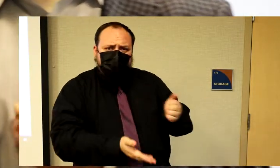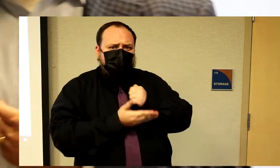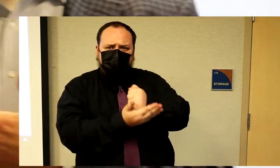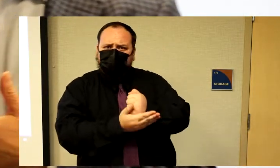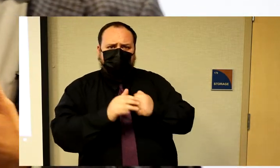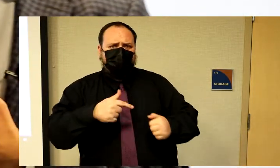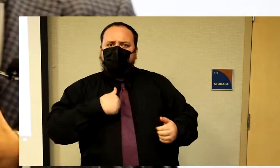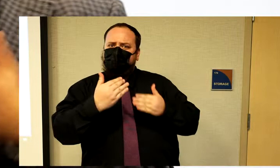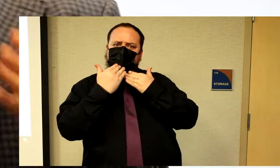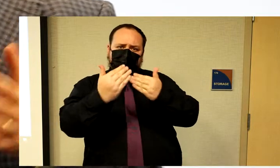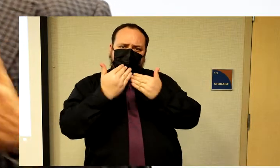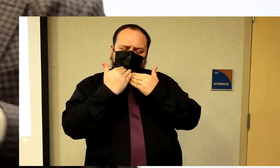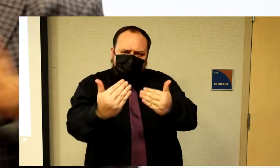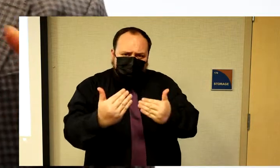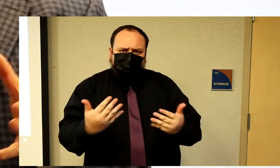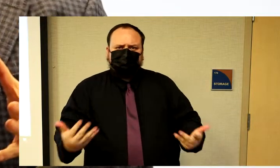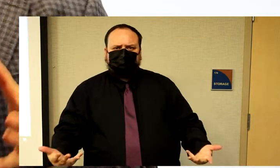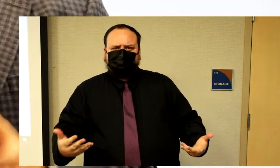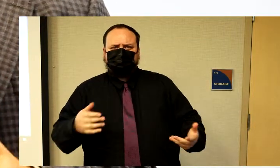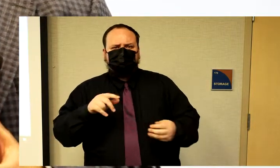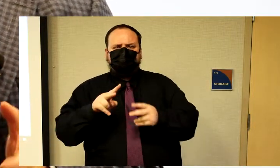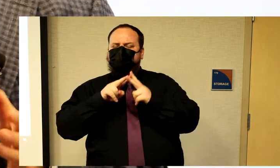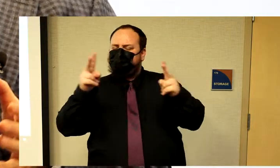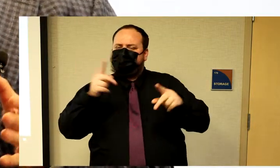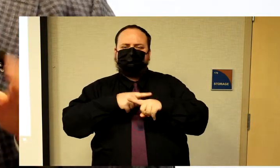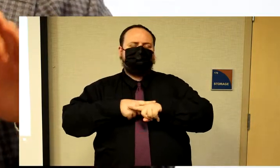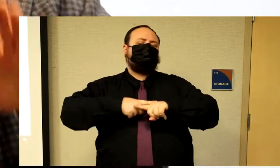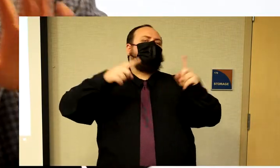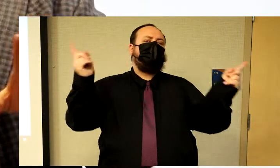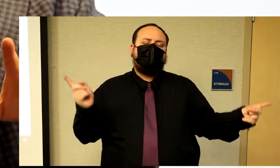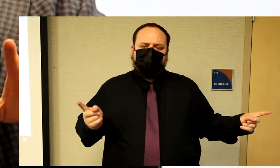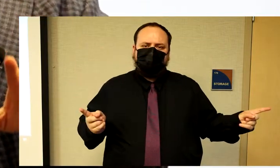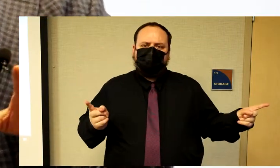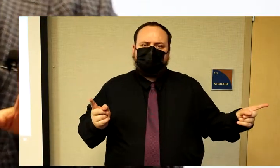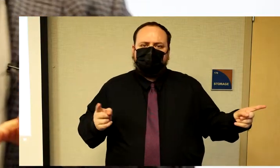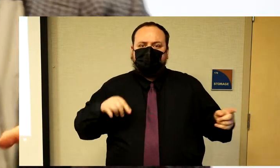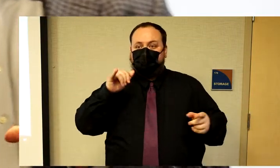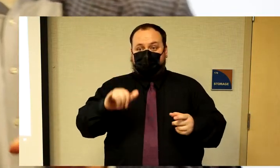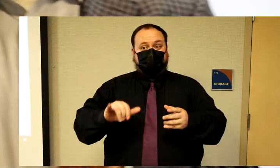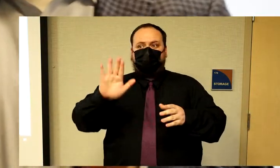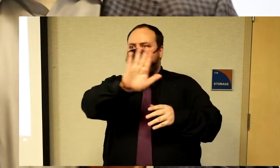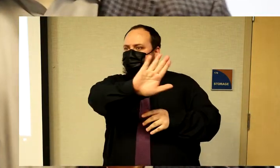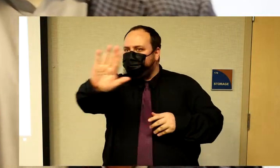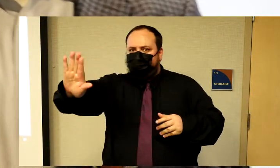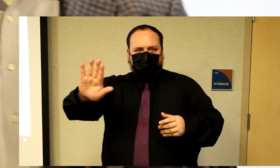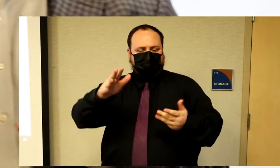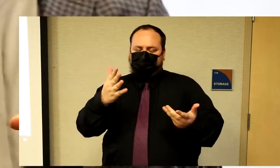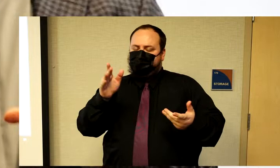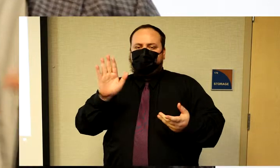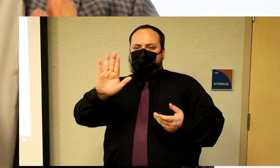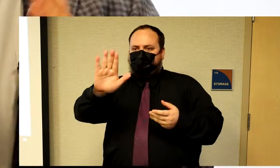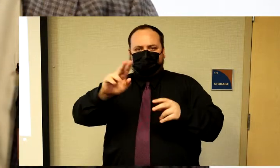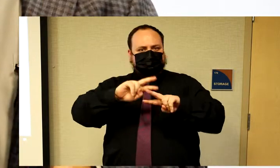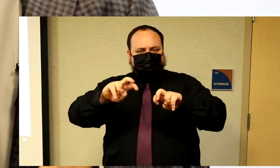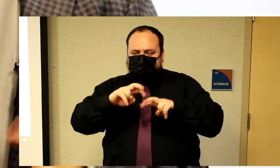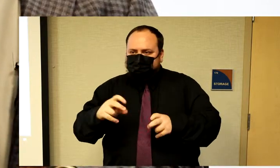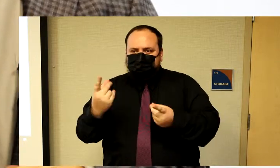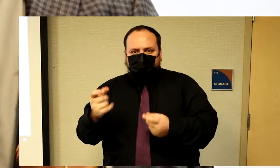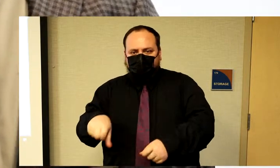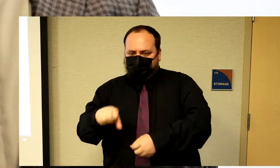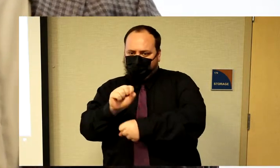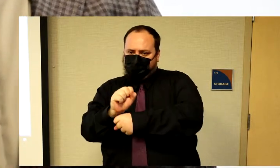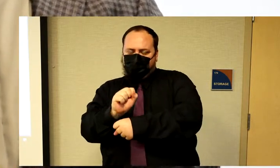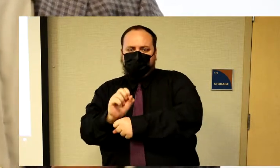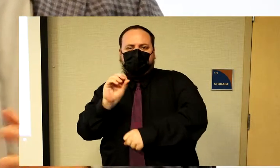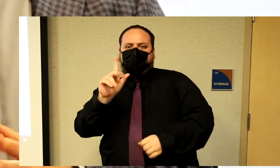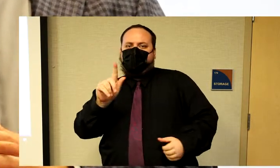help. I'll thank you for it. But they viewed it very differently. So that's a board governance issue, and it's for